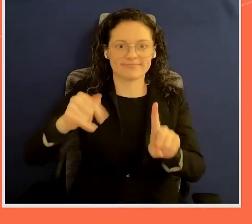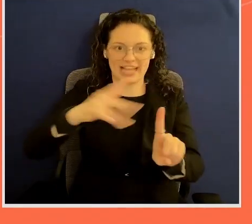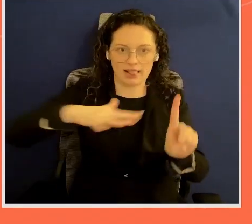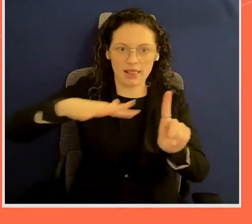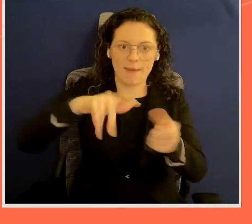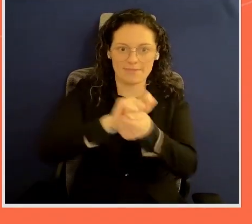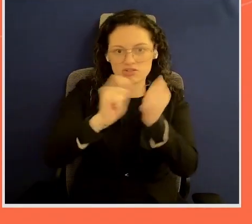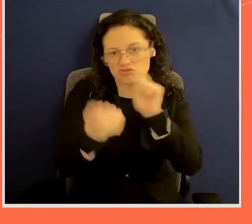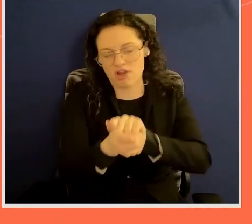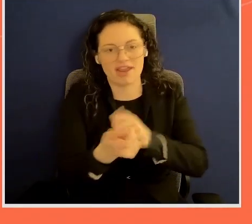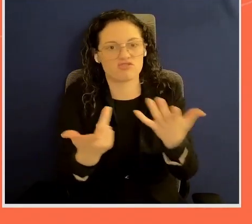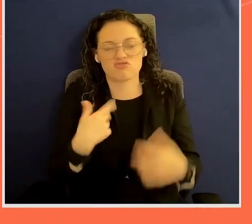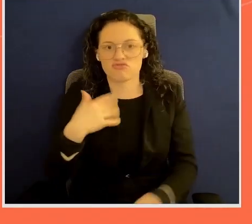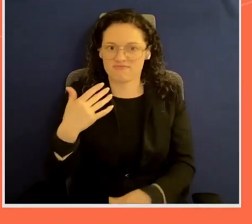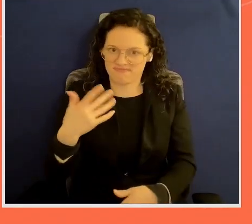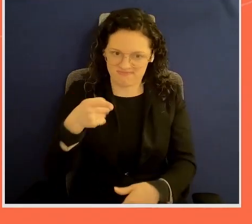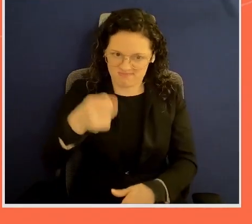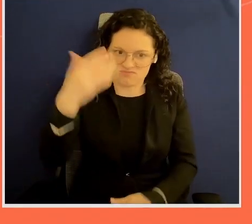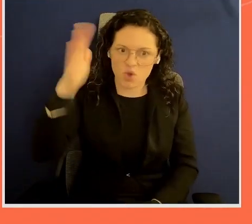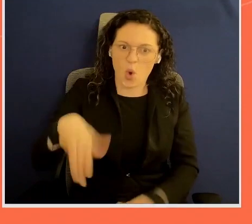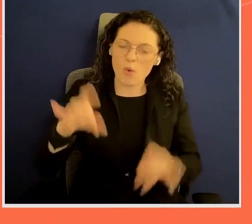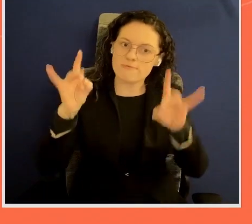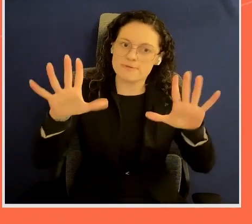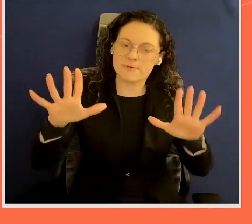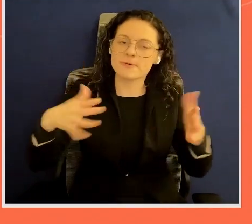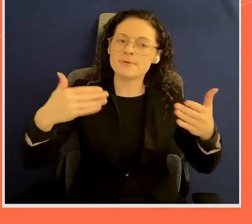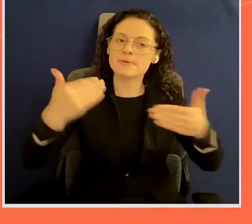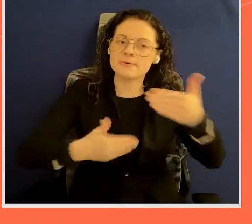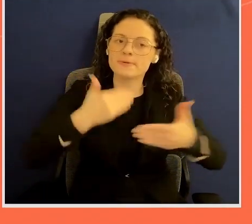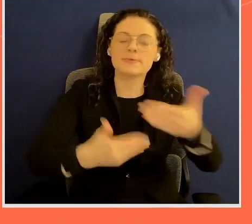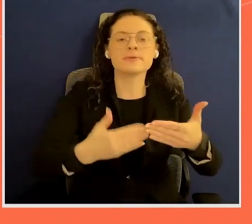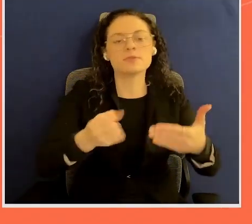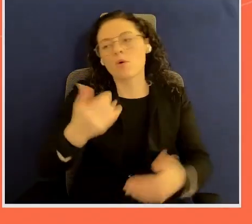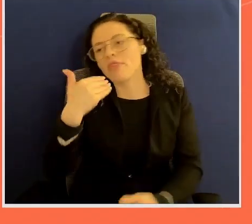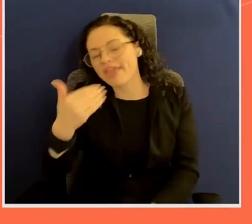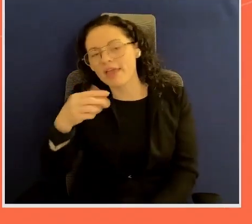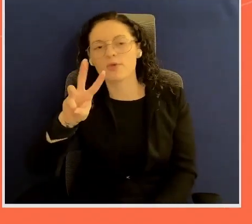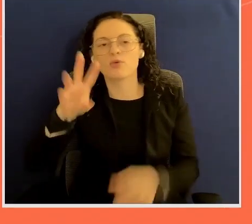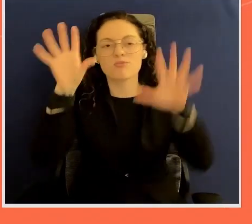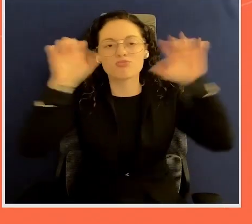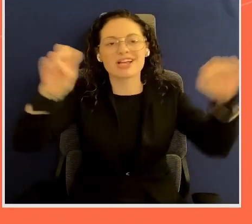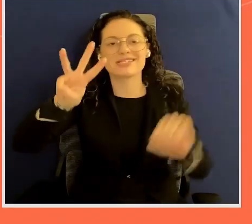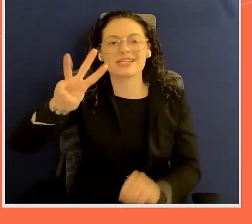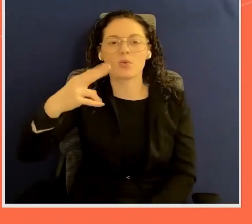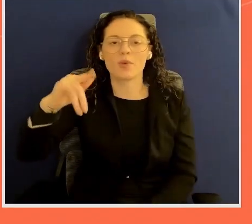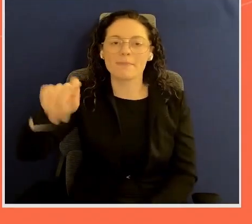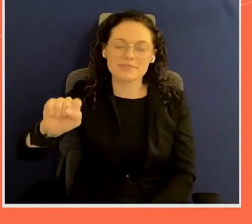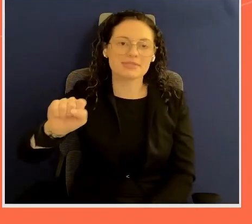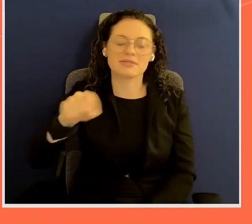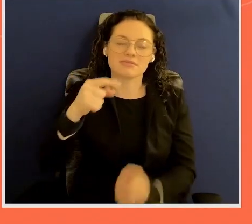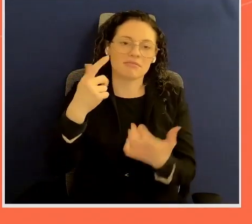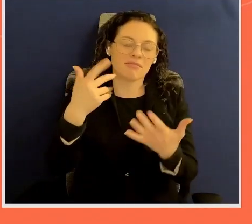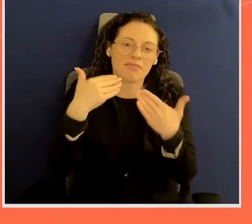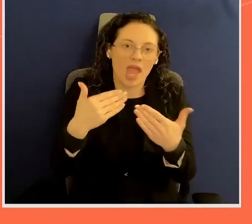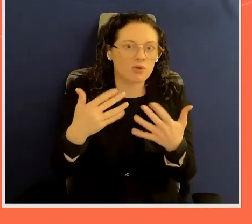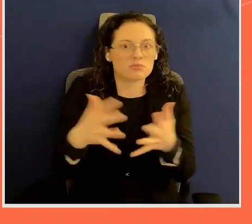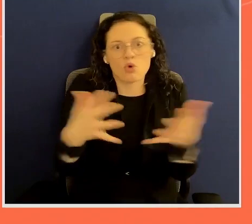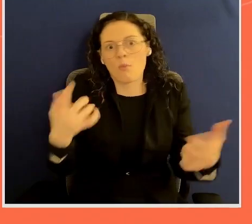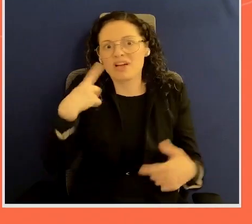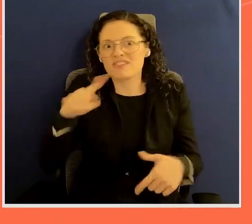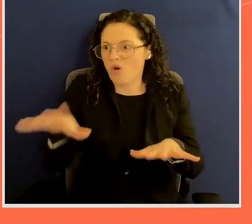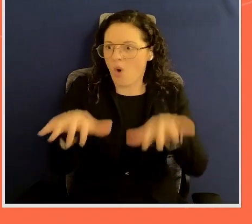global platforms have helped us understand the special relationship we all have